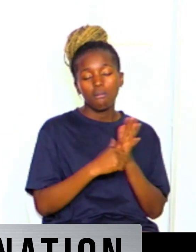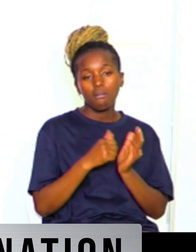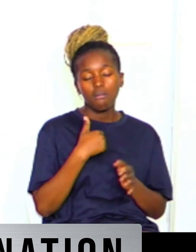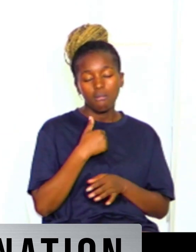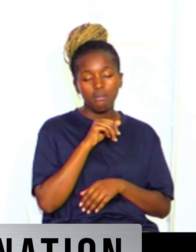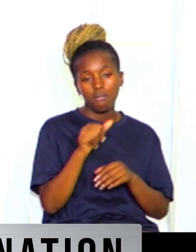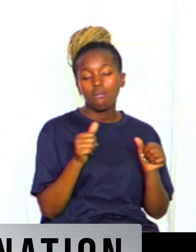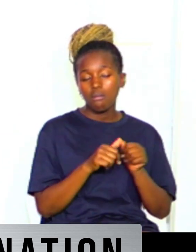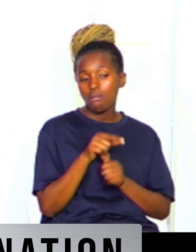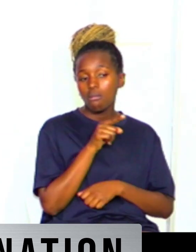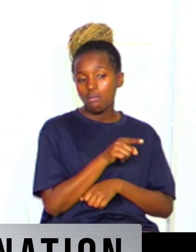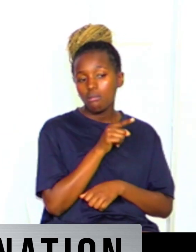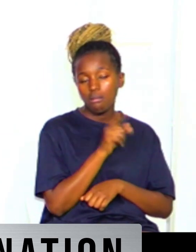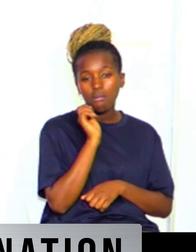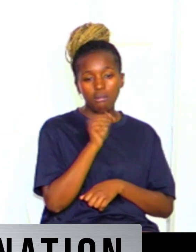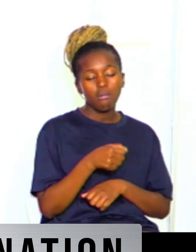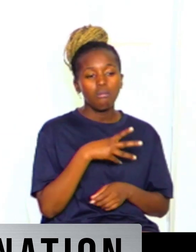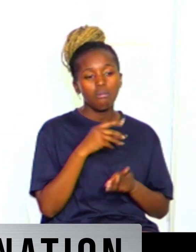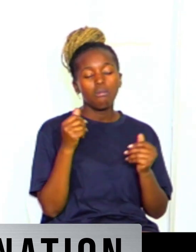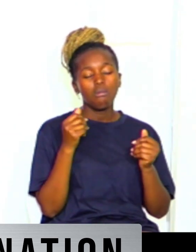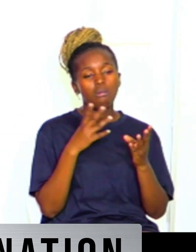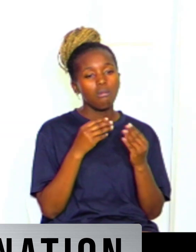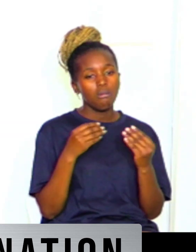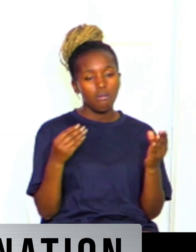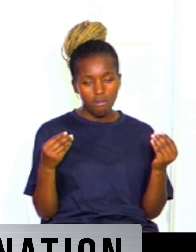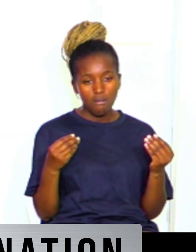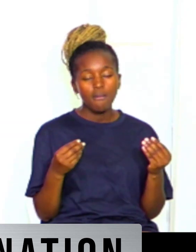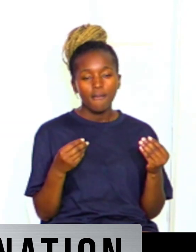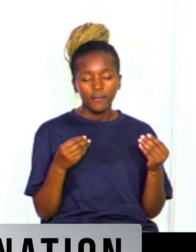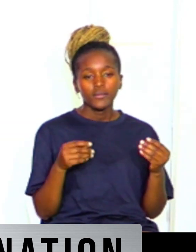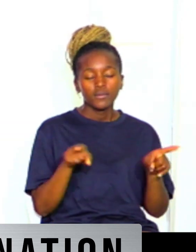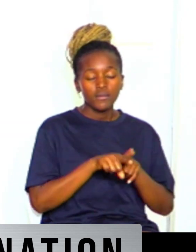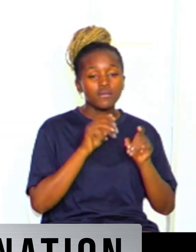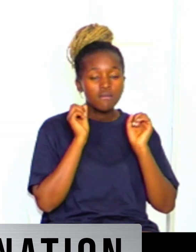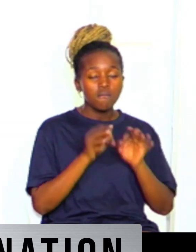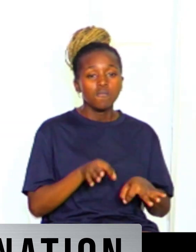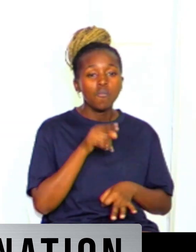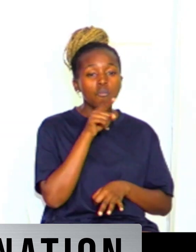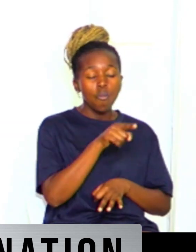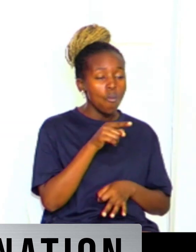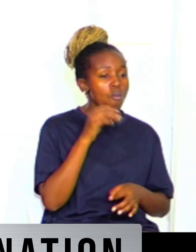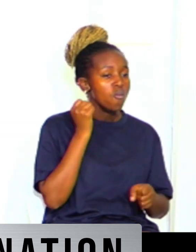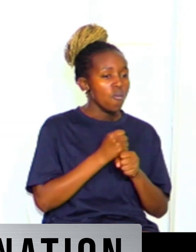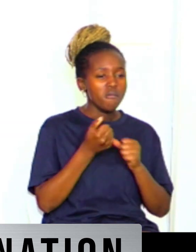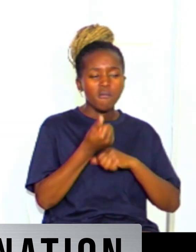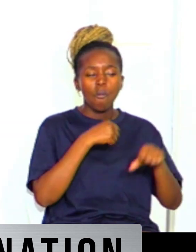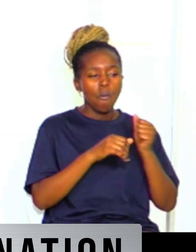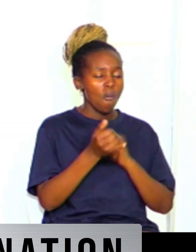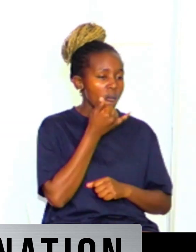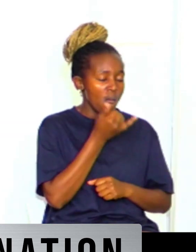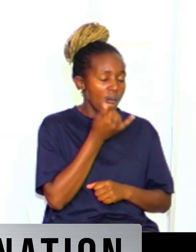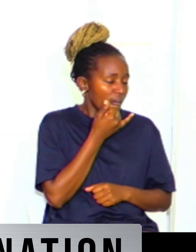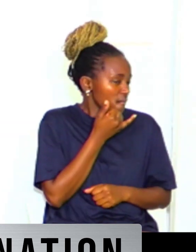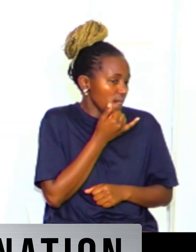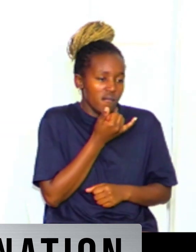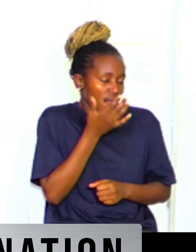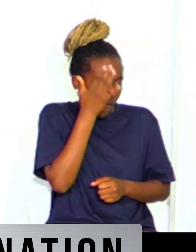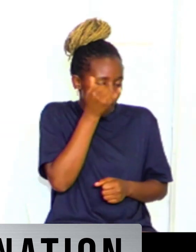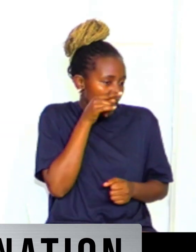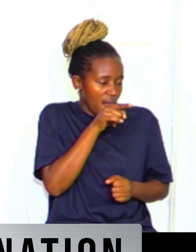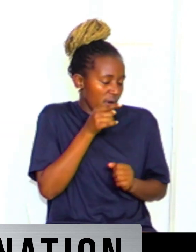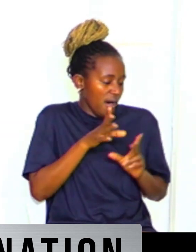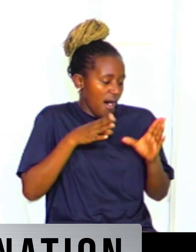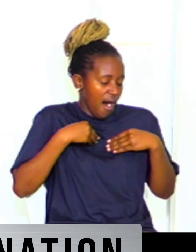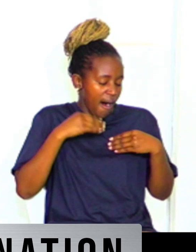kwa roho. Ukiweka kwa roho ndo unapata vitu unafanya ni mbaya. You are doing something that hata you didn't expect it to happen. No, don't